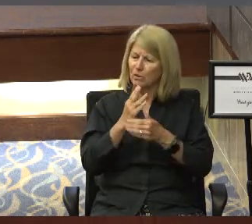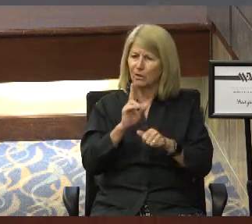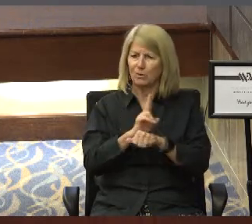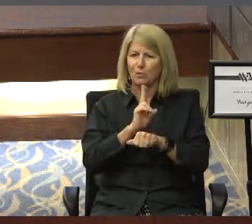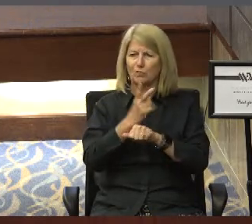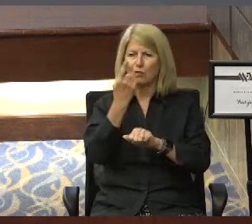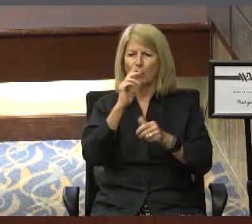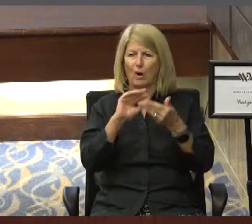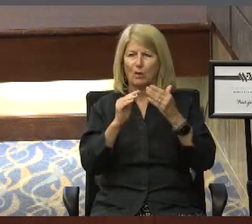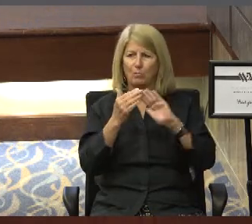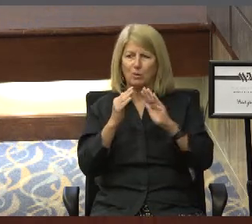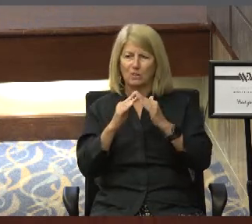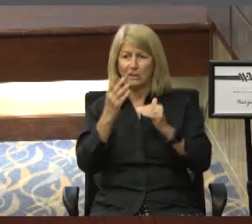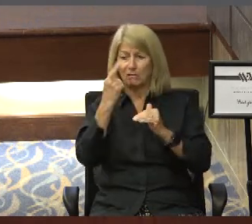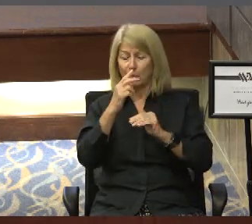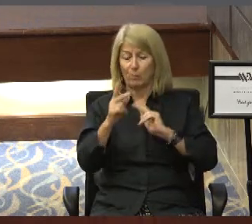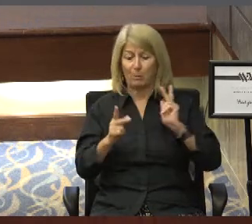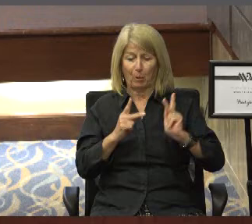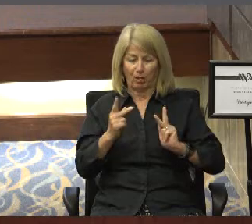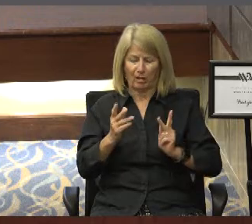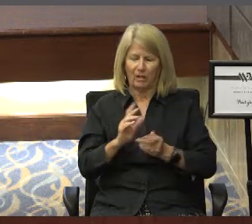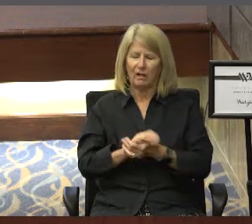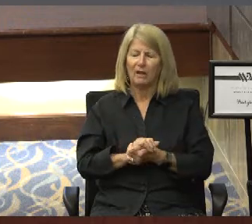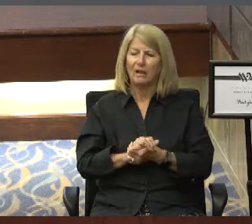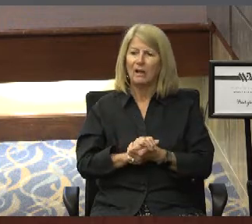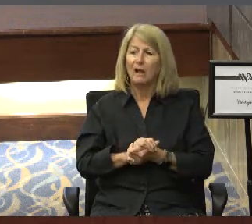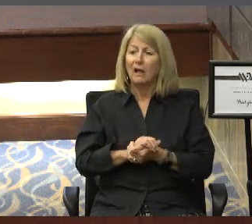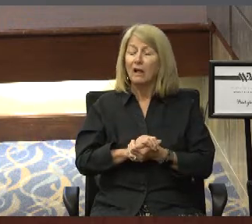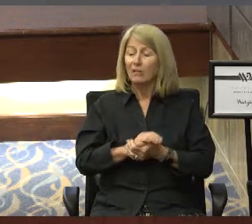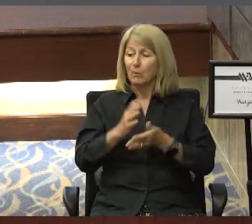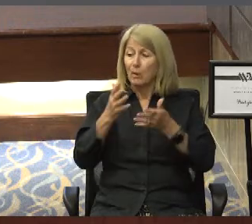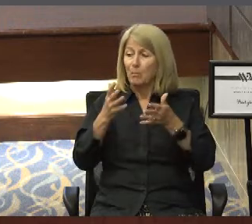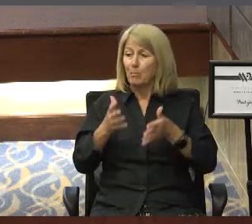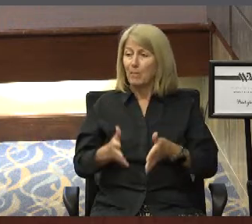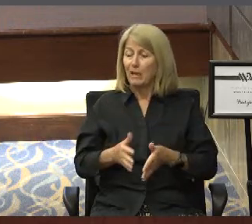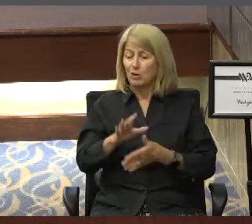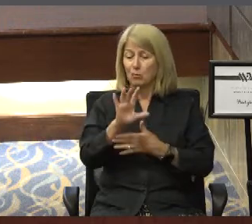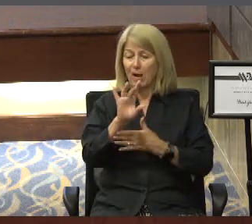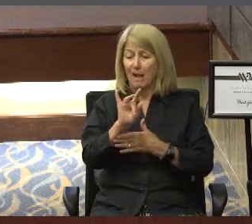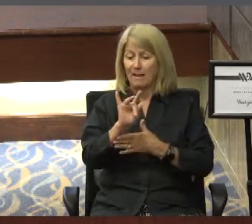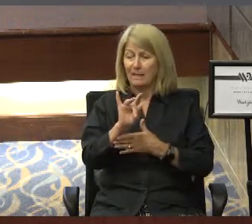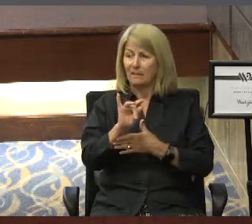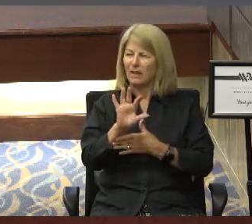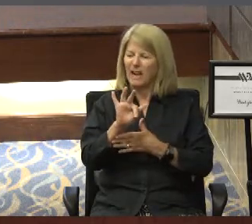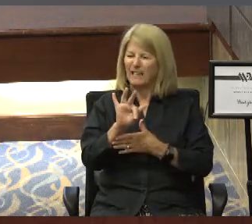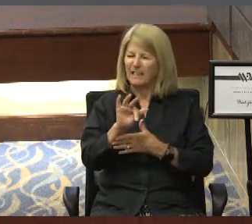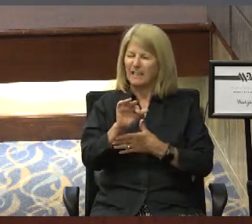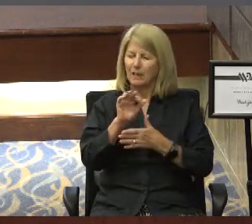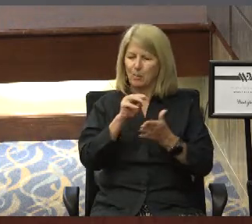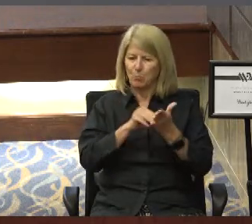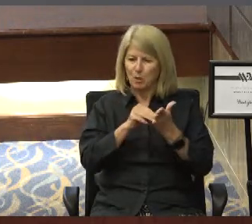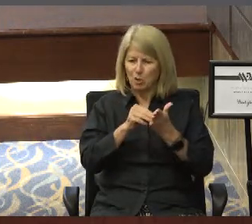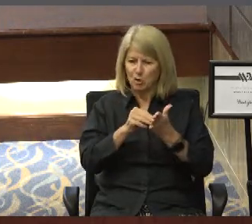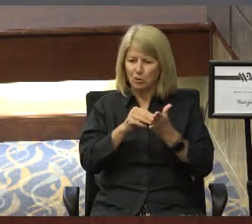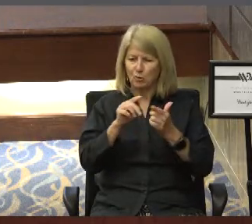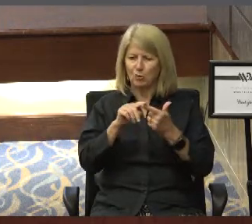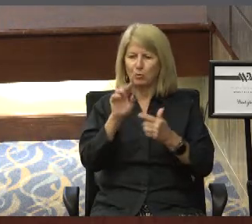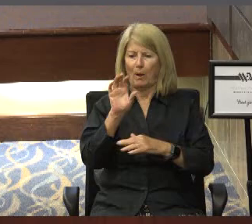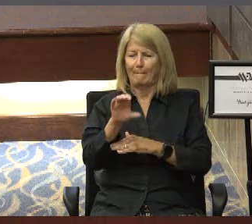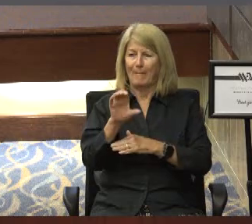and for the citizens too. And then the remainder, the 19 million to